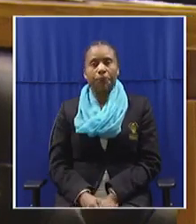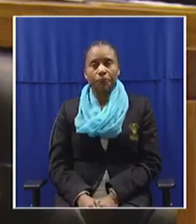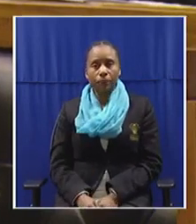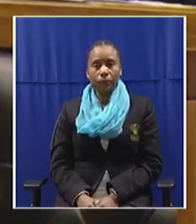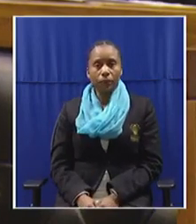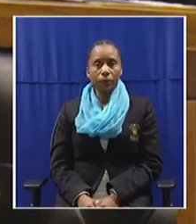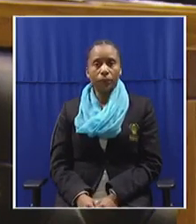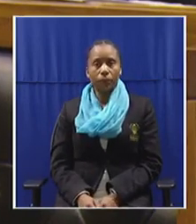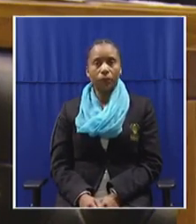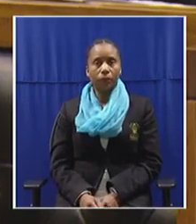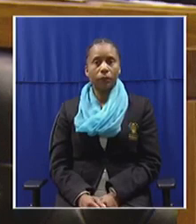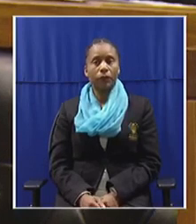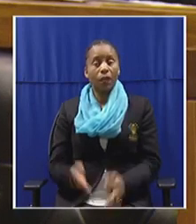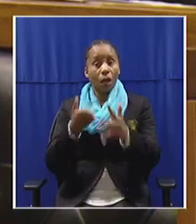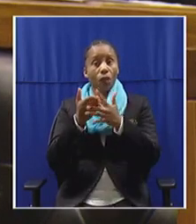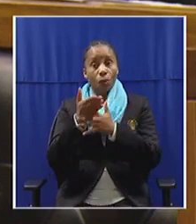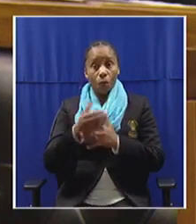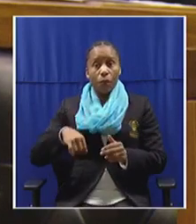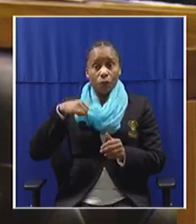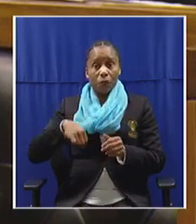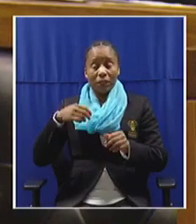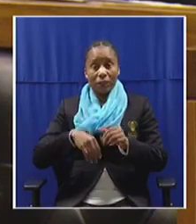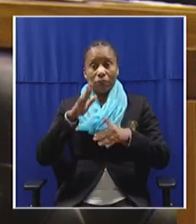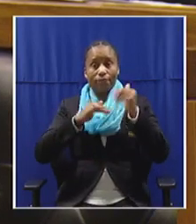Through our Municipal Infrastructure Support Agency,